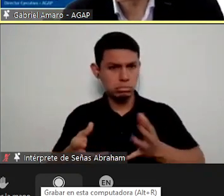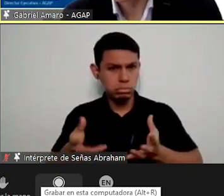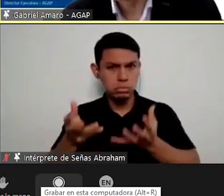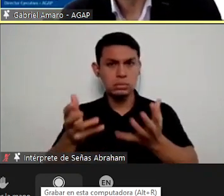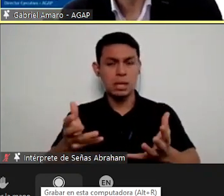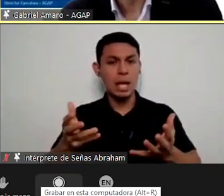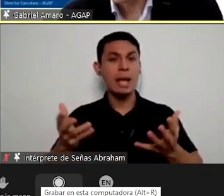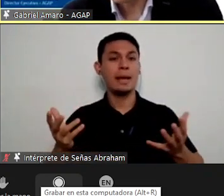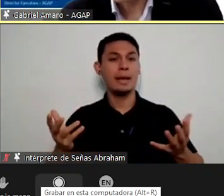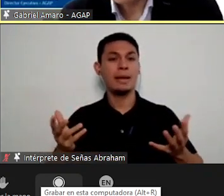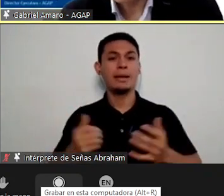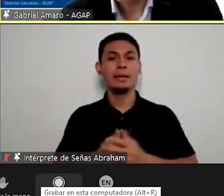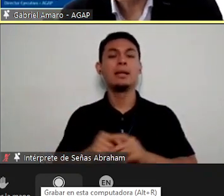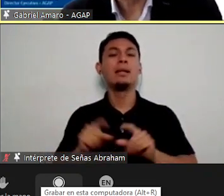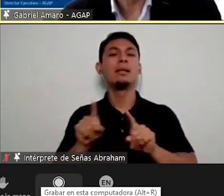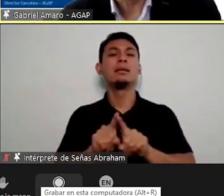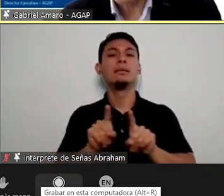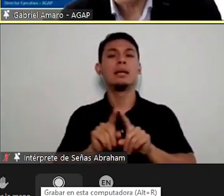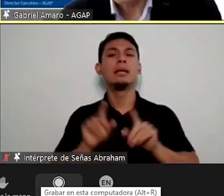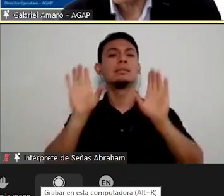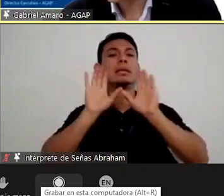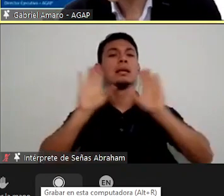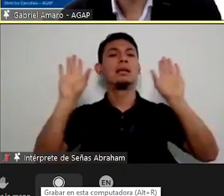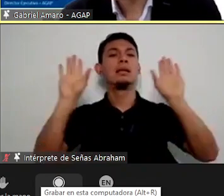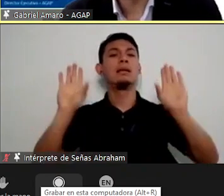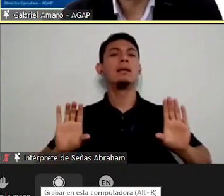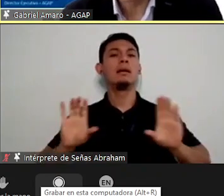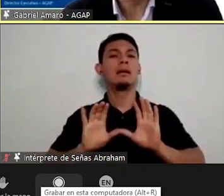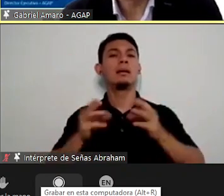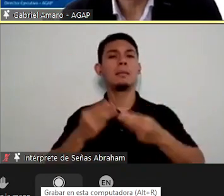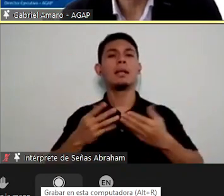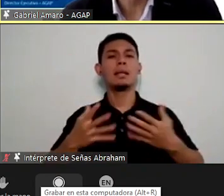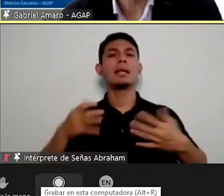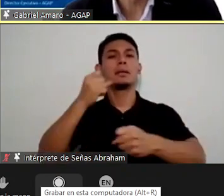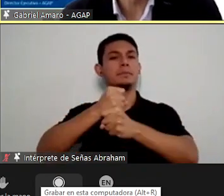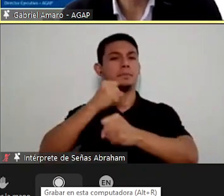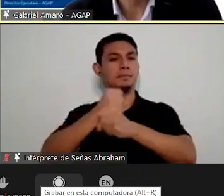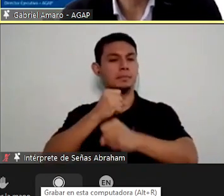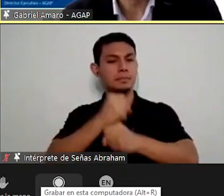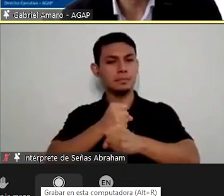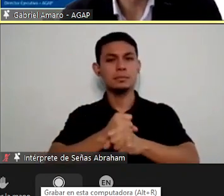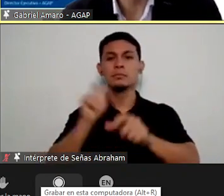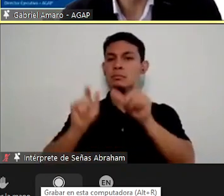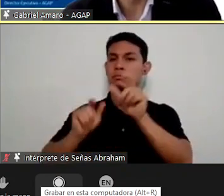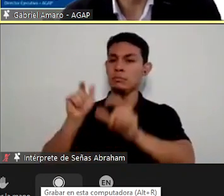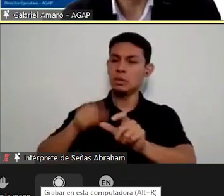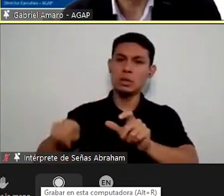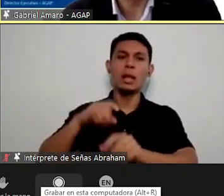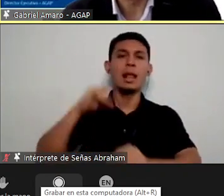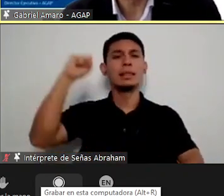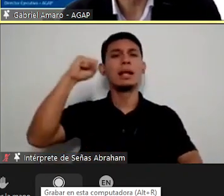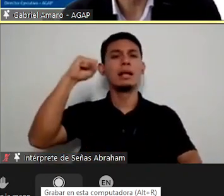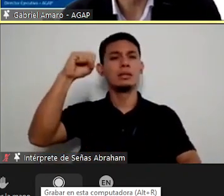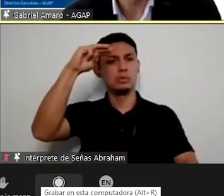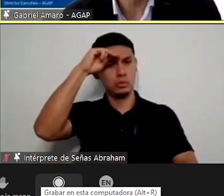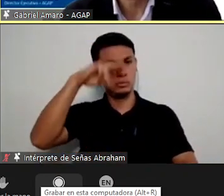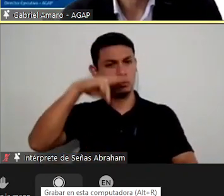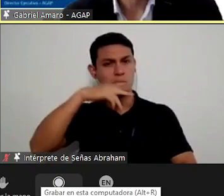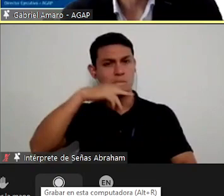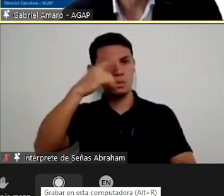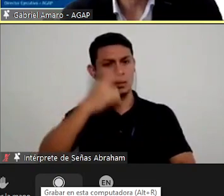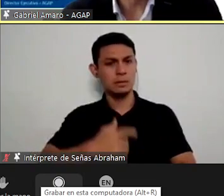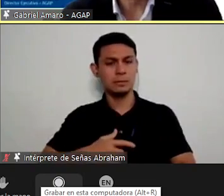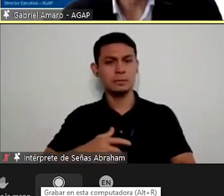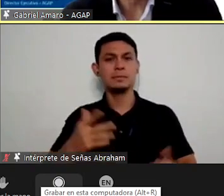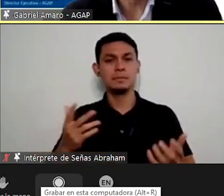processing and production but also certification in terms of labor uh social